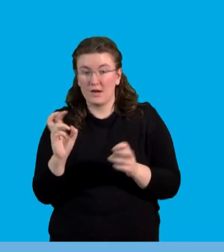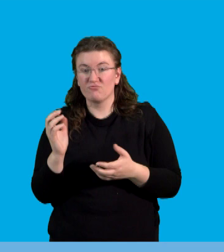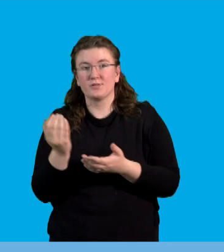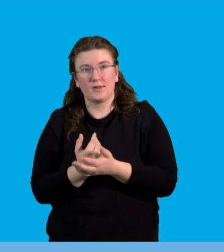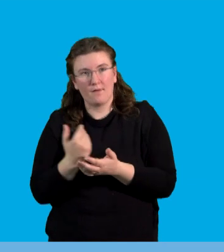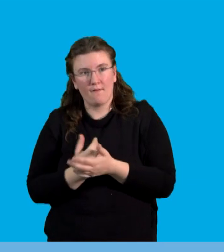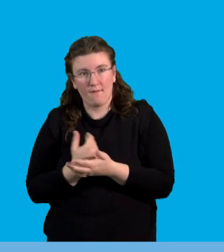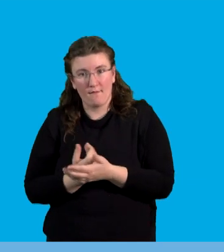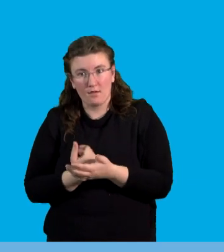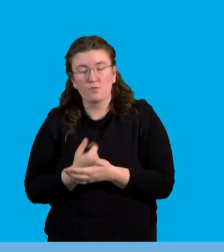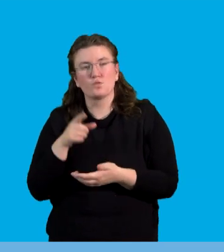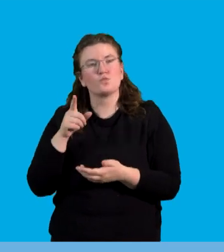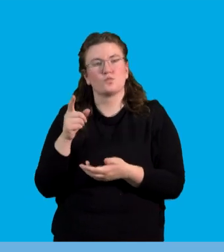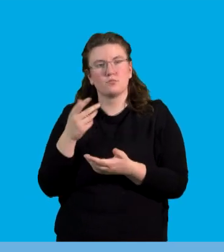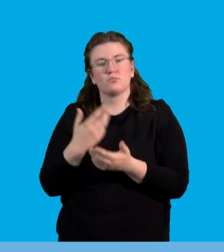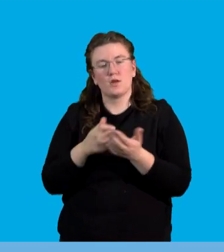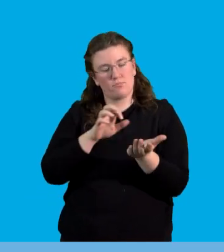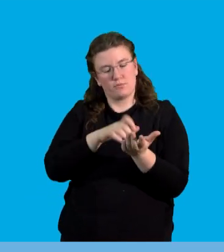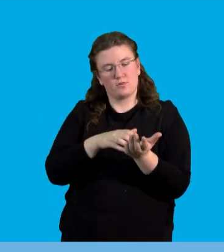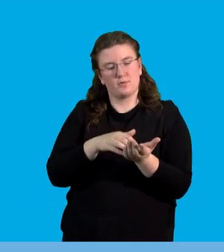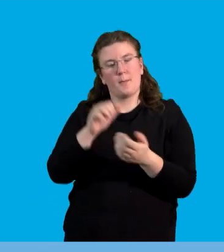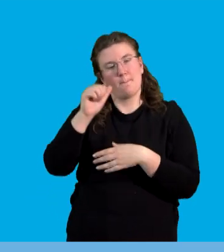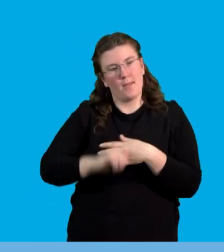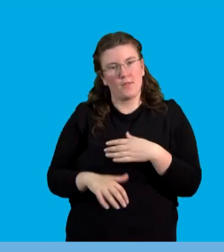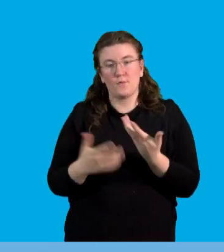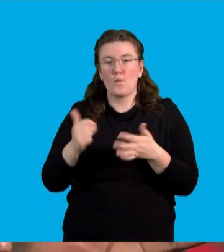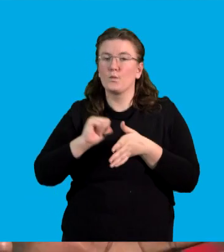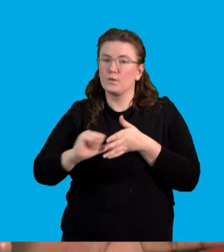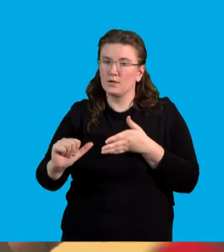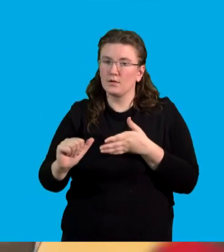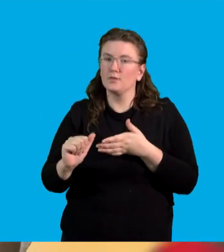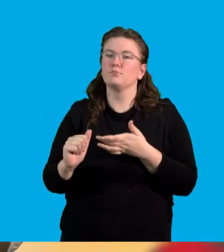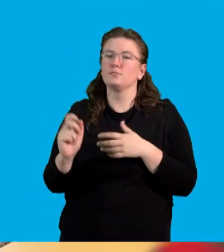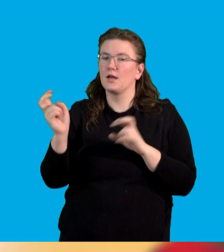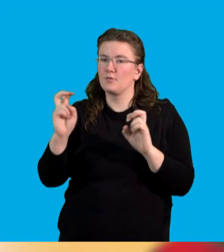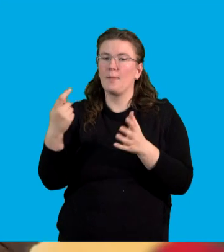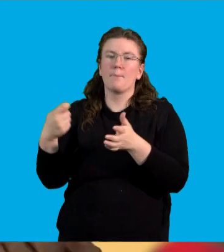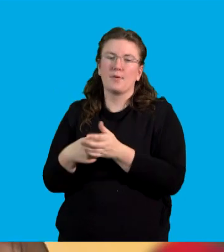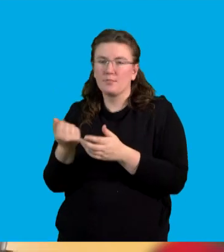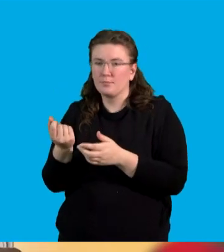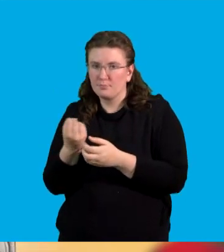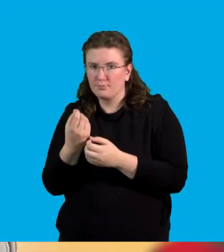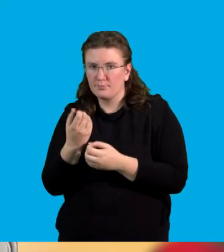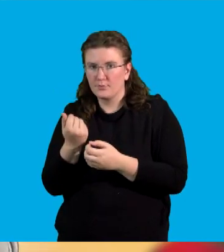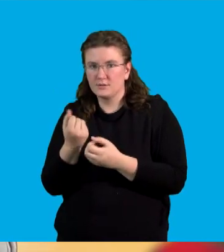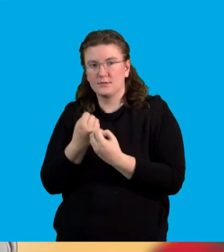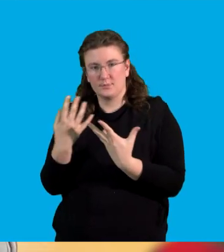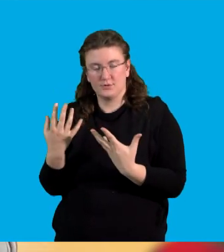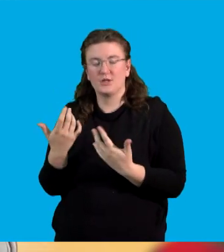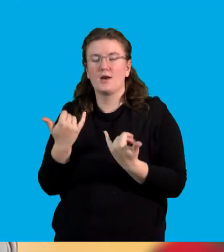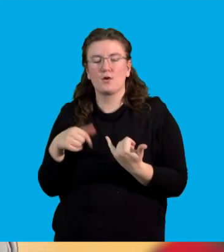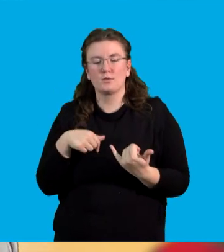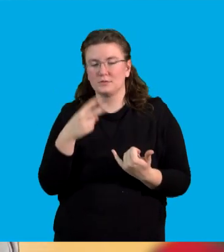going to be able to know how much you need for the month or how much you need for the week. So let's look at now the consumer cost of